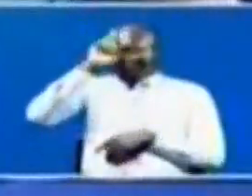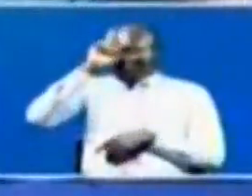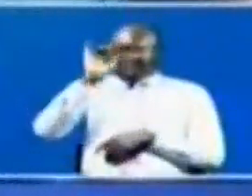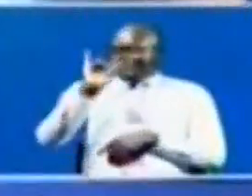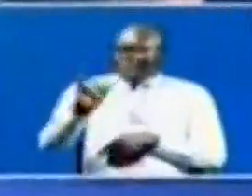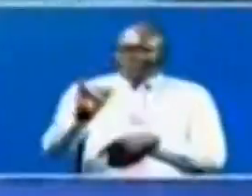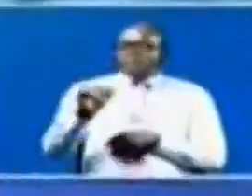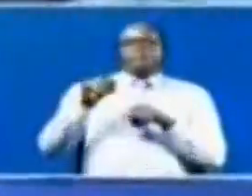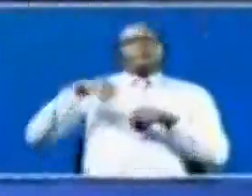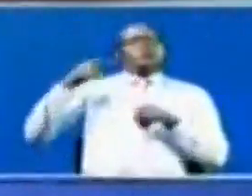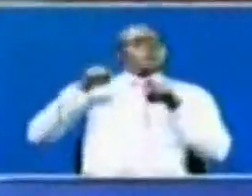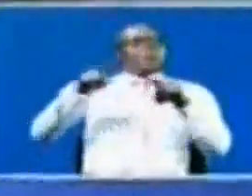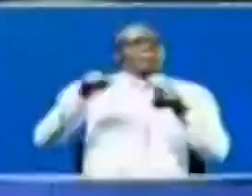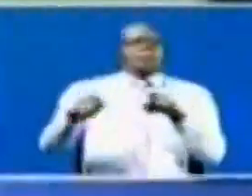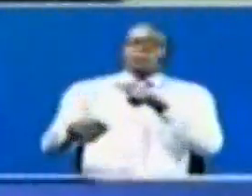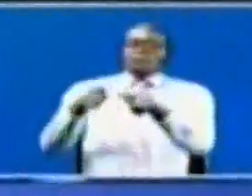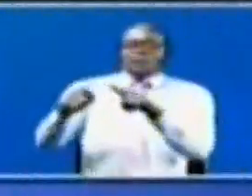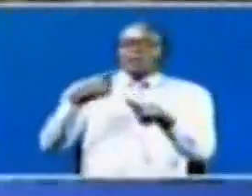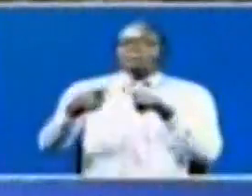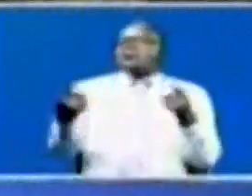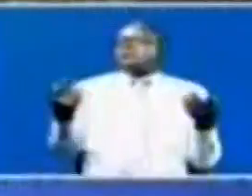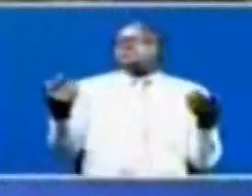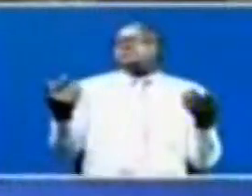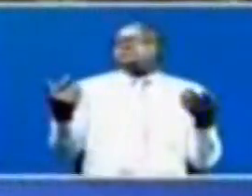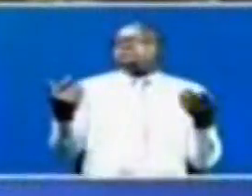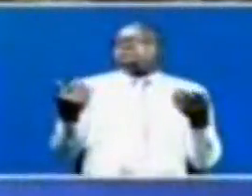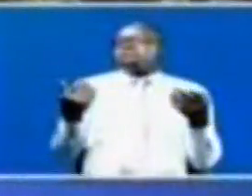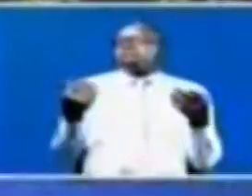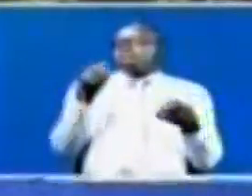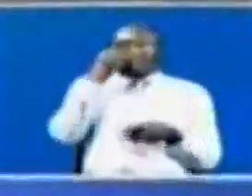often accused of extrajudicial executions and forced